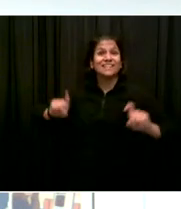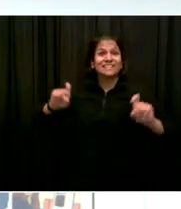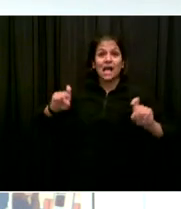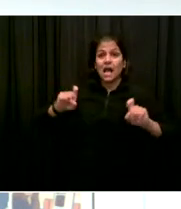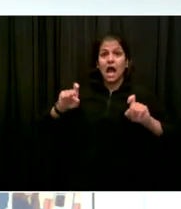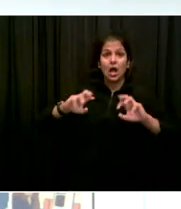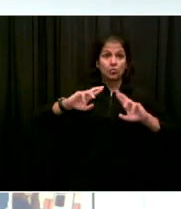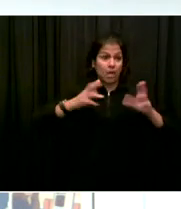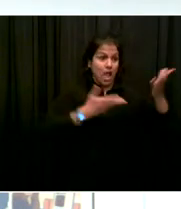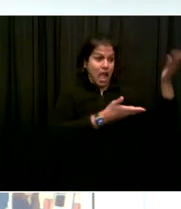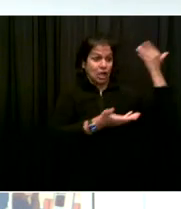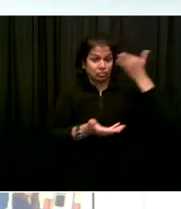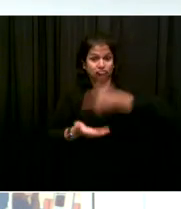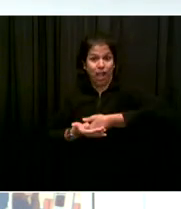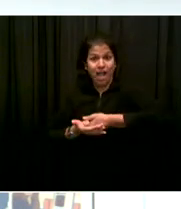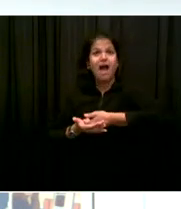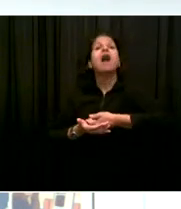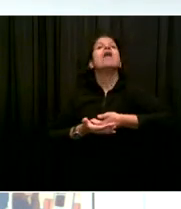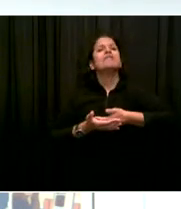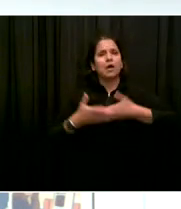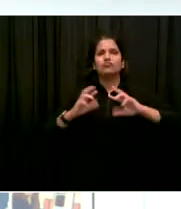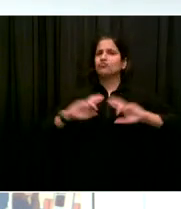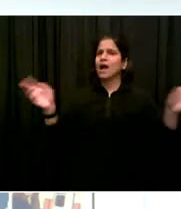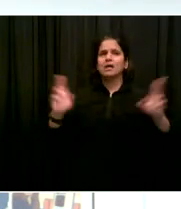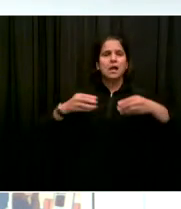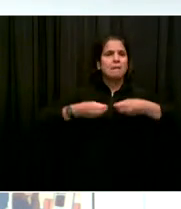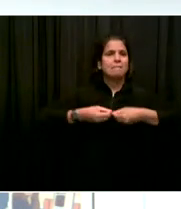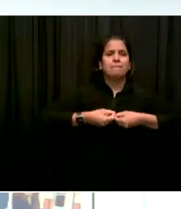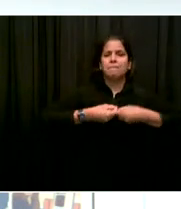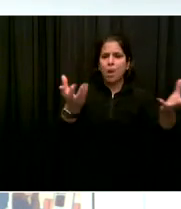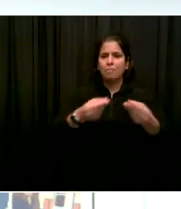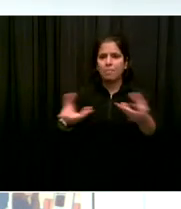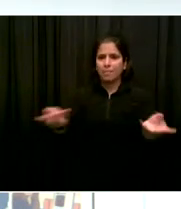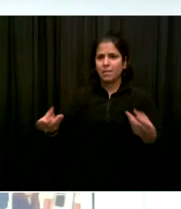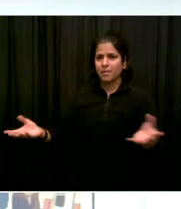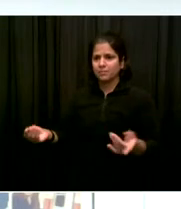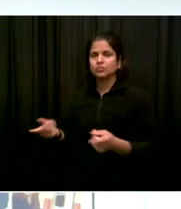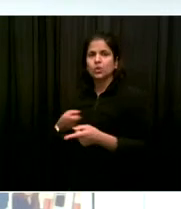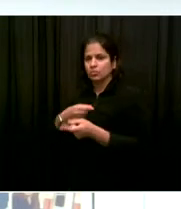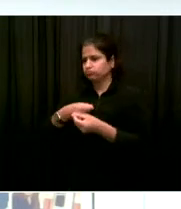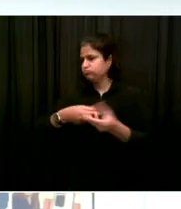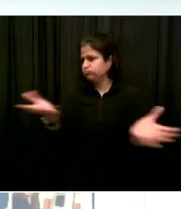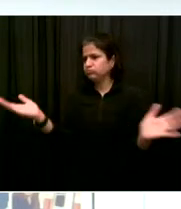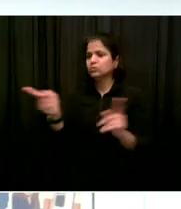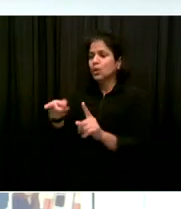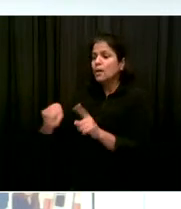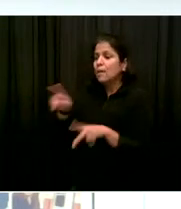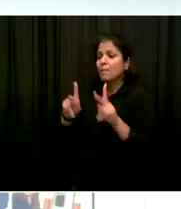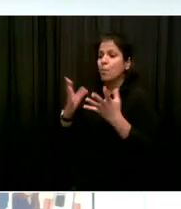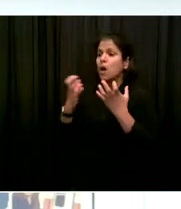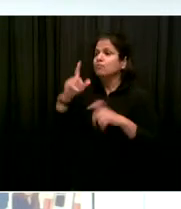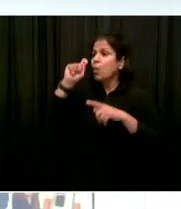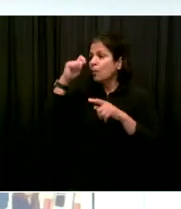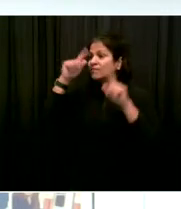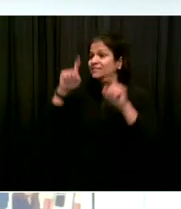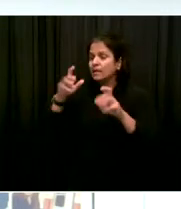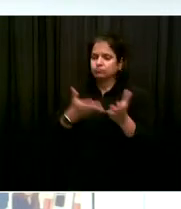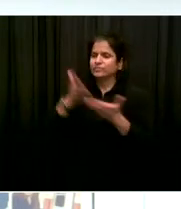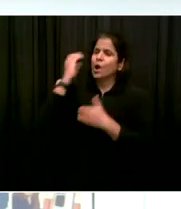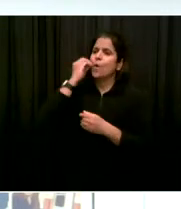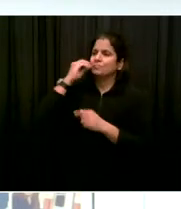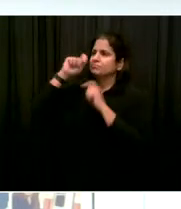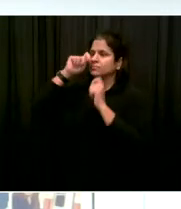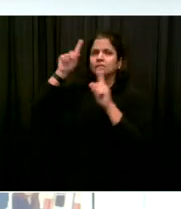we have an assembly line ready to get it to all of the sites, all of the city sites, to be able to